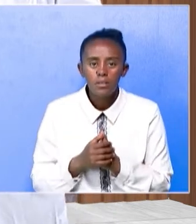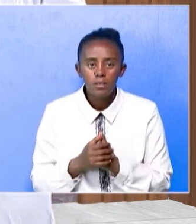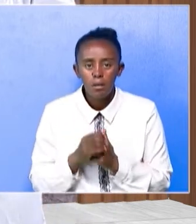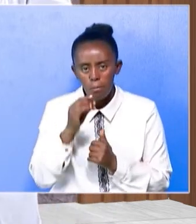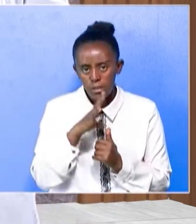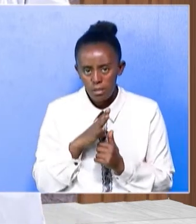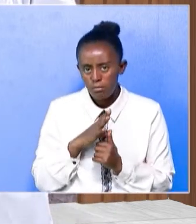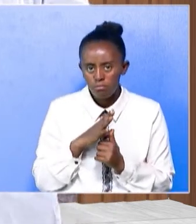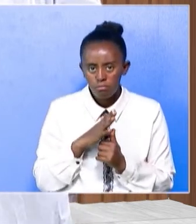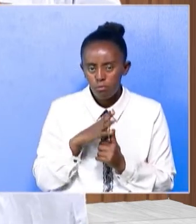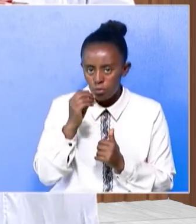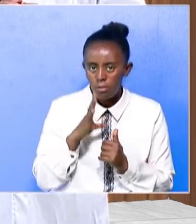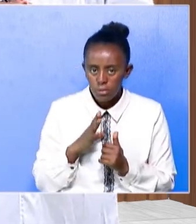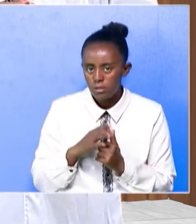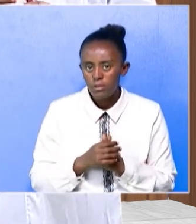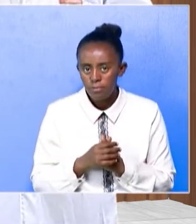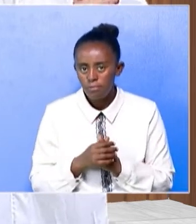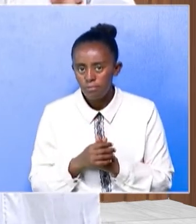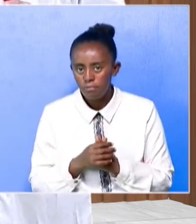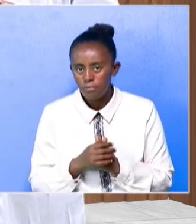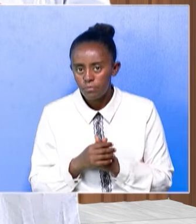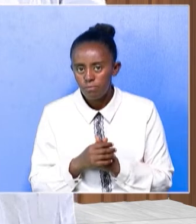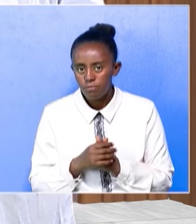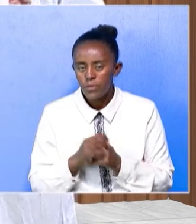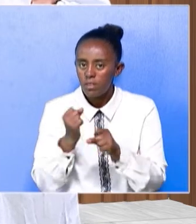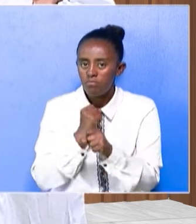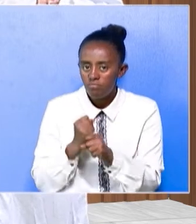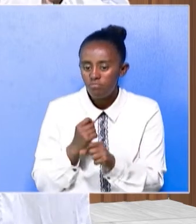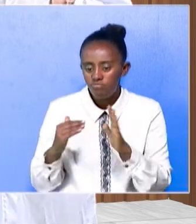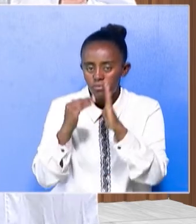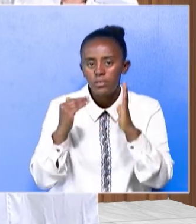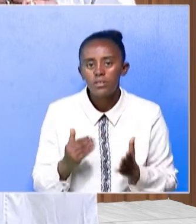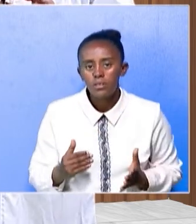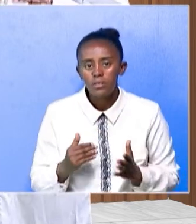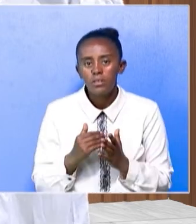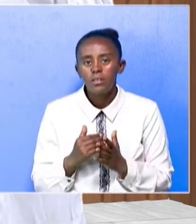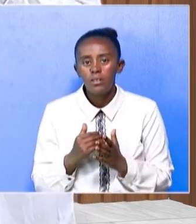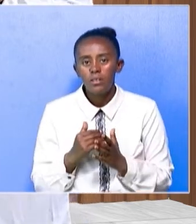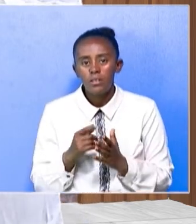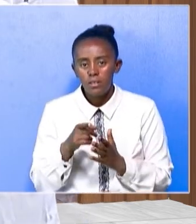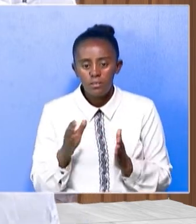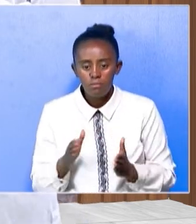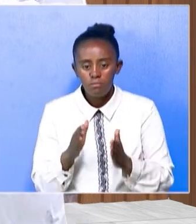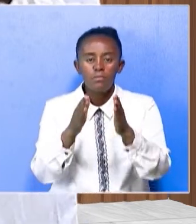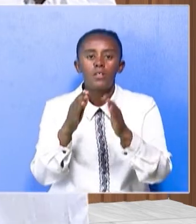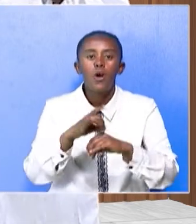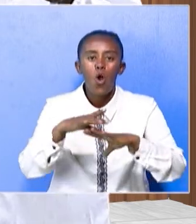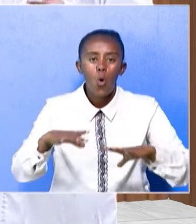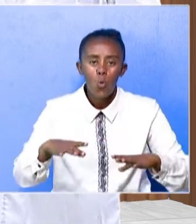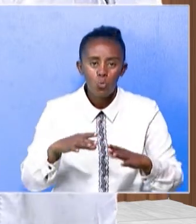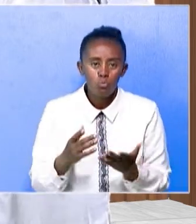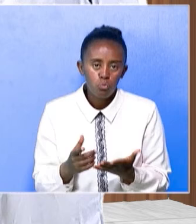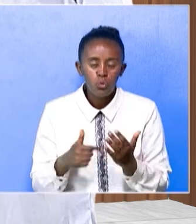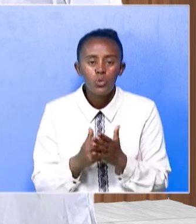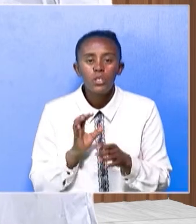person or that person, not to do or perform his activity on the right time on that ground. So still now